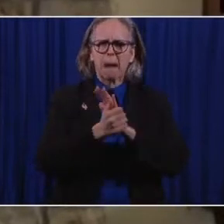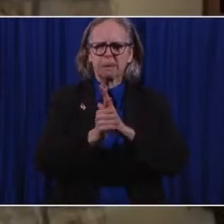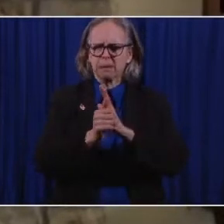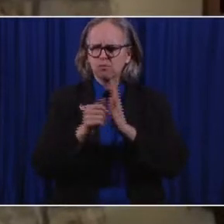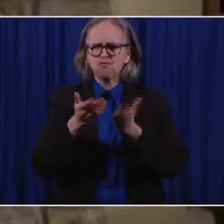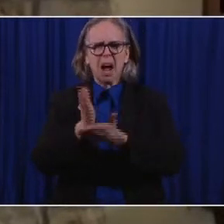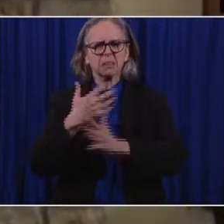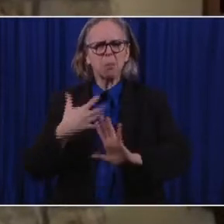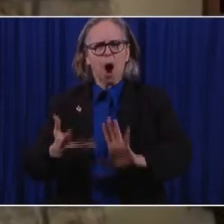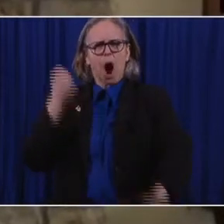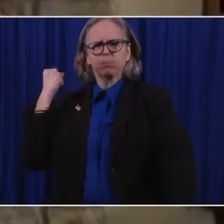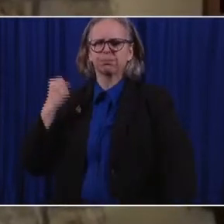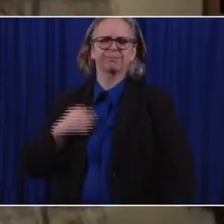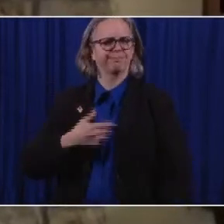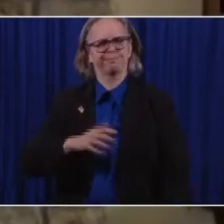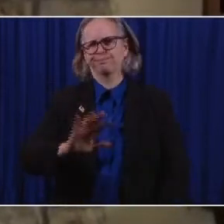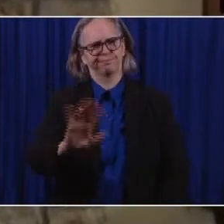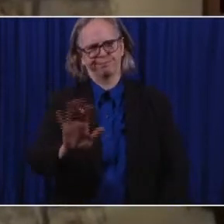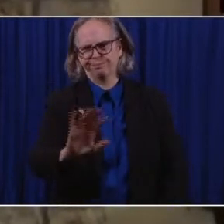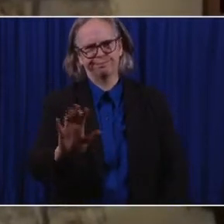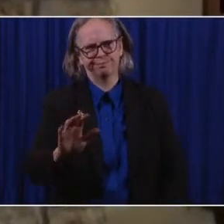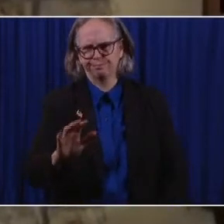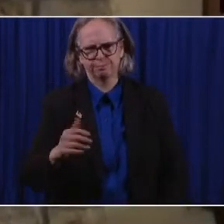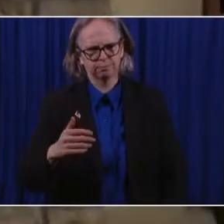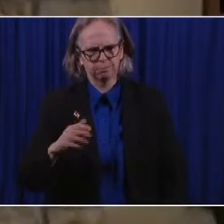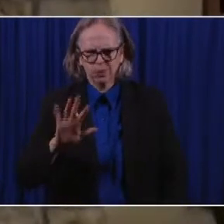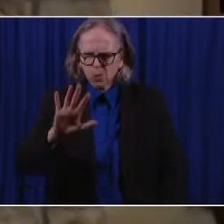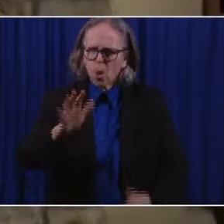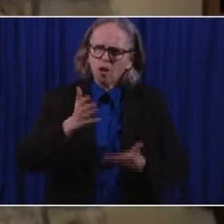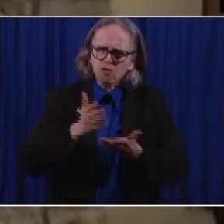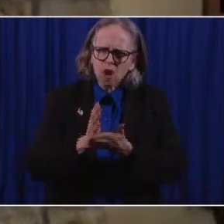and exercise their First Amendment rights. I would just